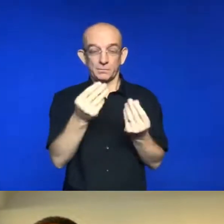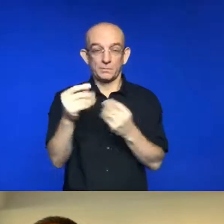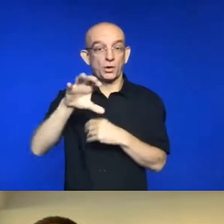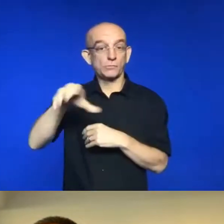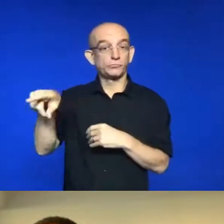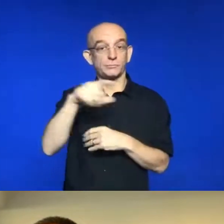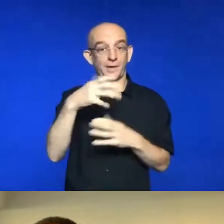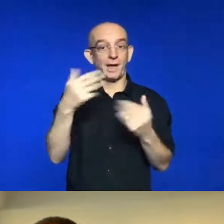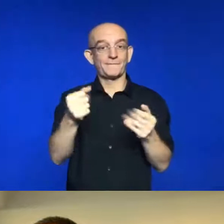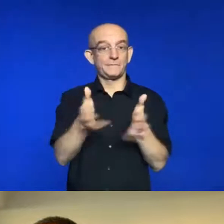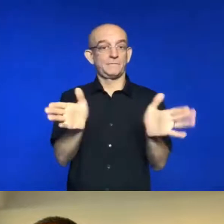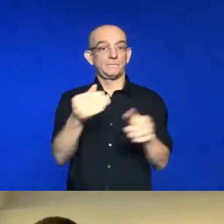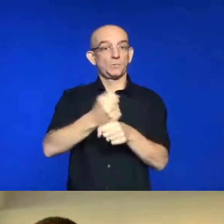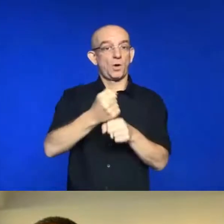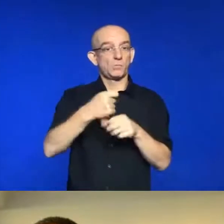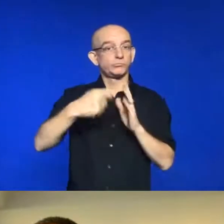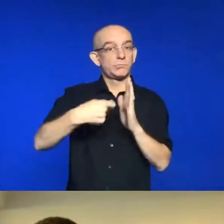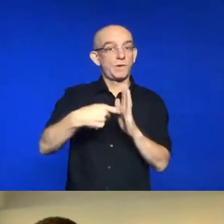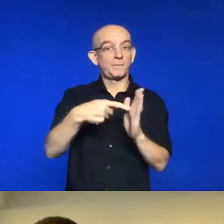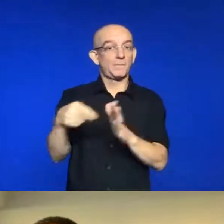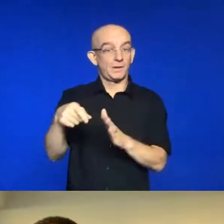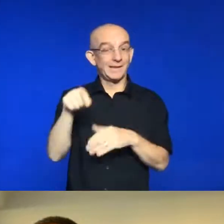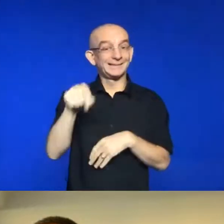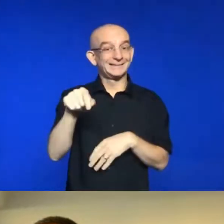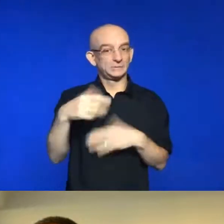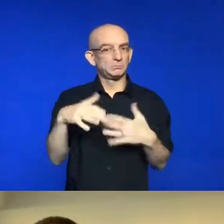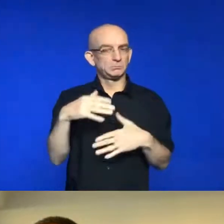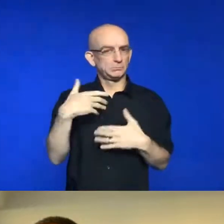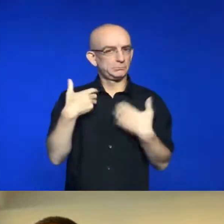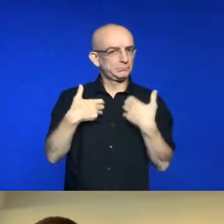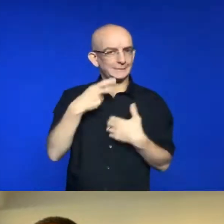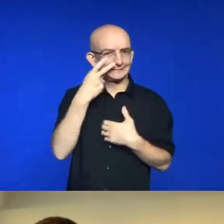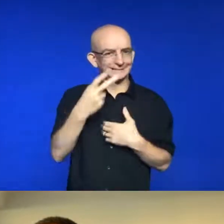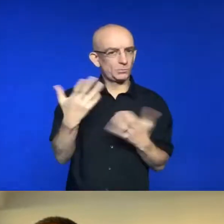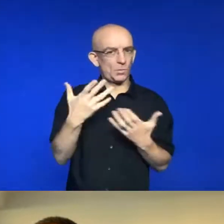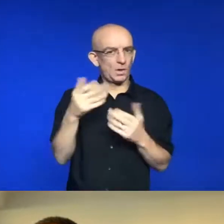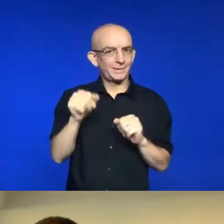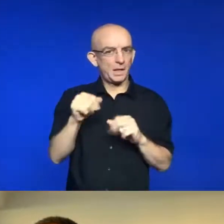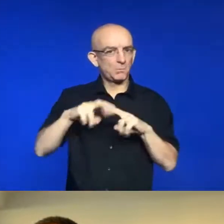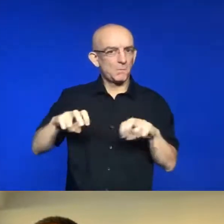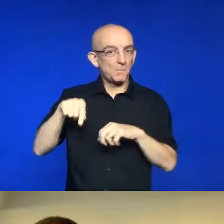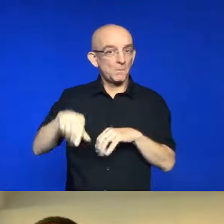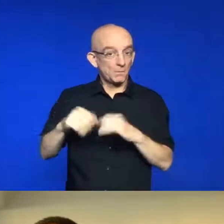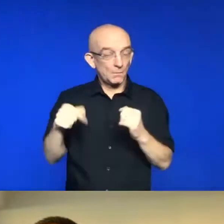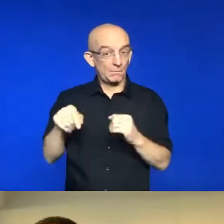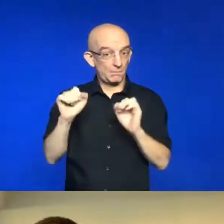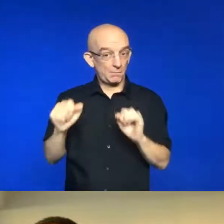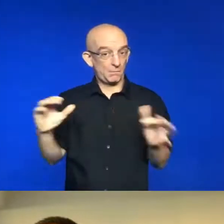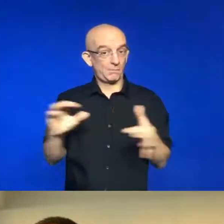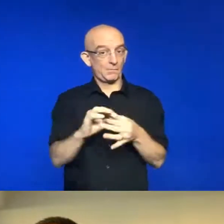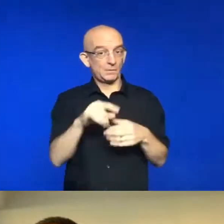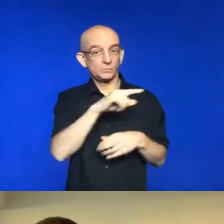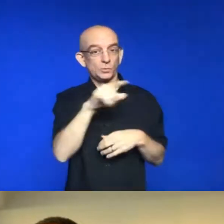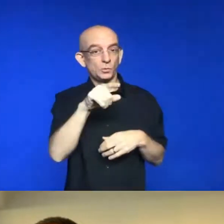program to provide, for instance, income to parents of children with disabilities who have stopped working to provide support and